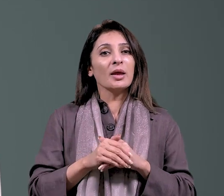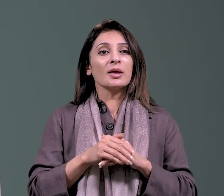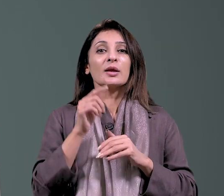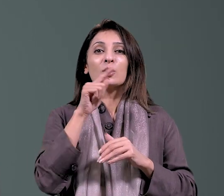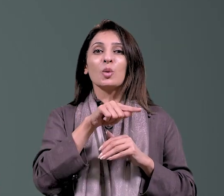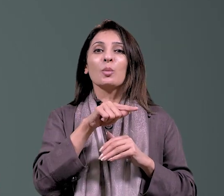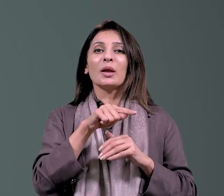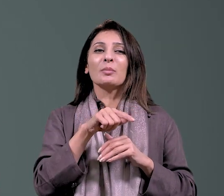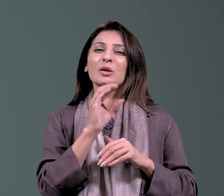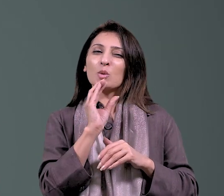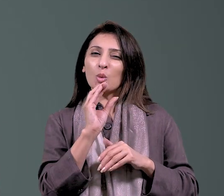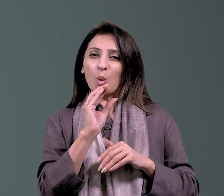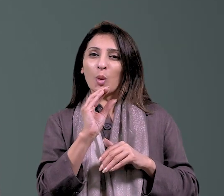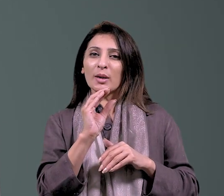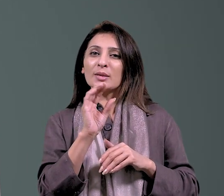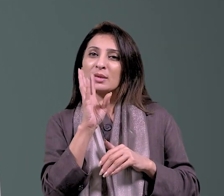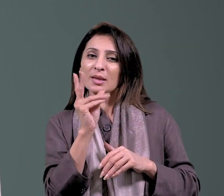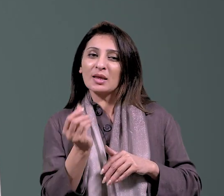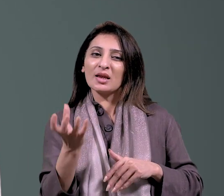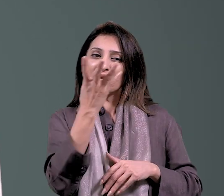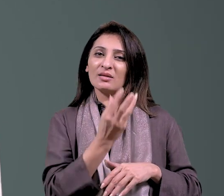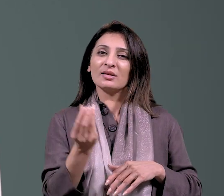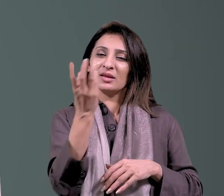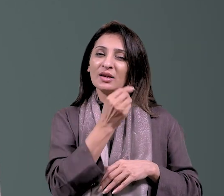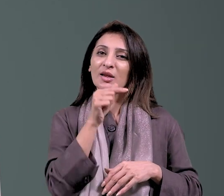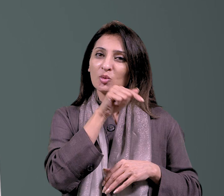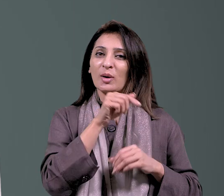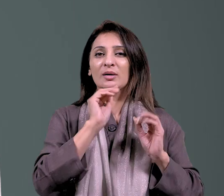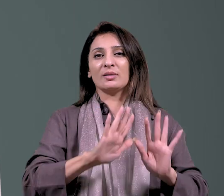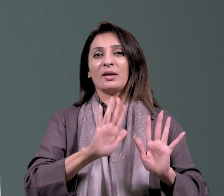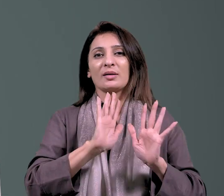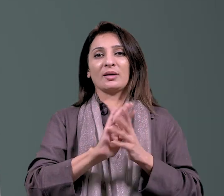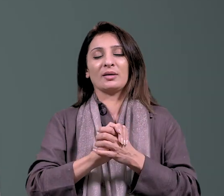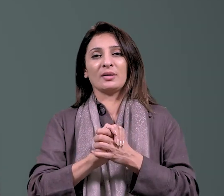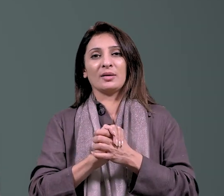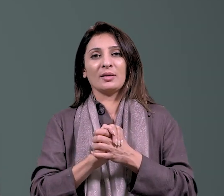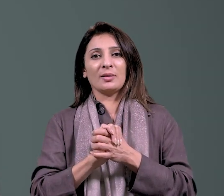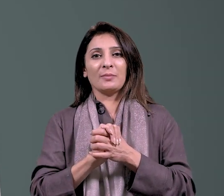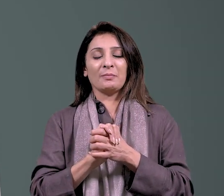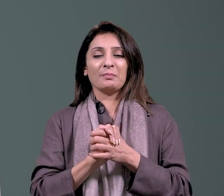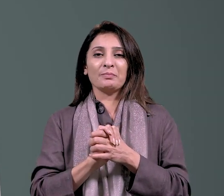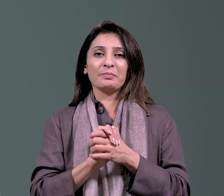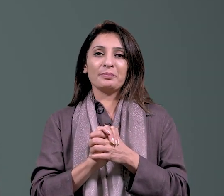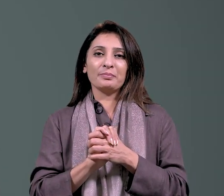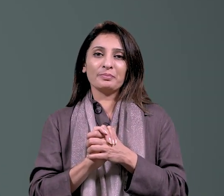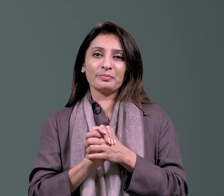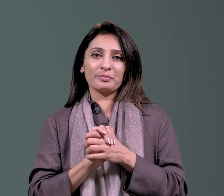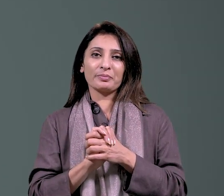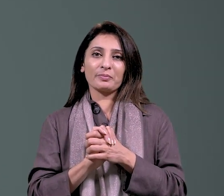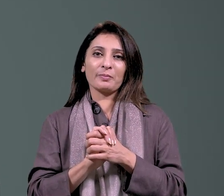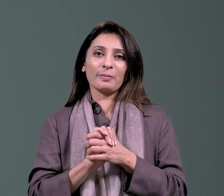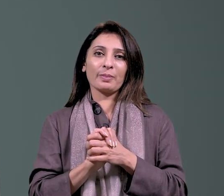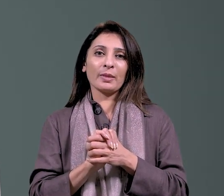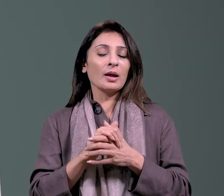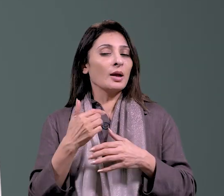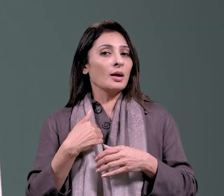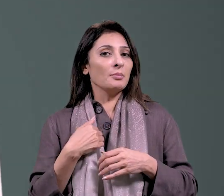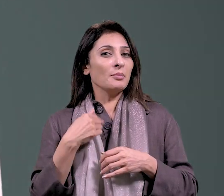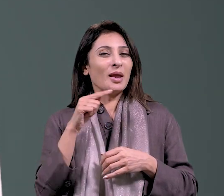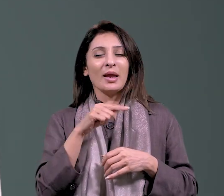means numbered are your days. I have been without any forms of life for eons